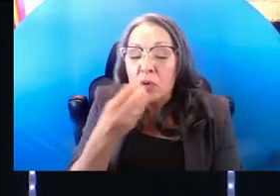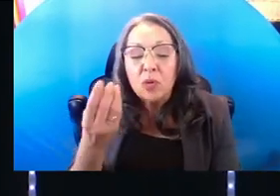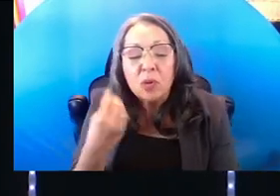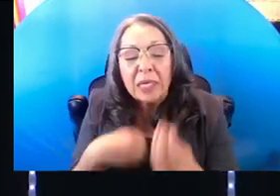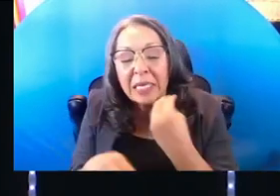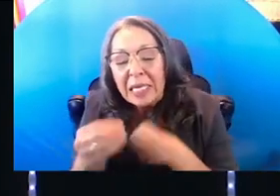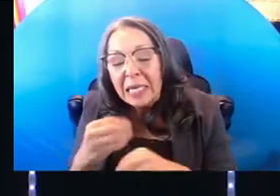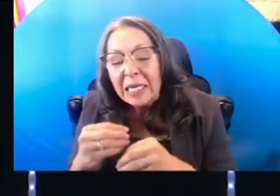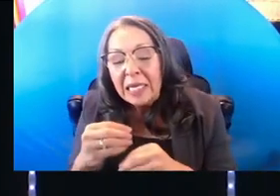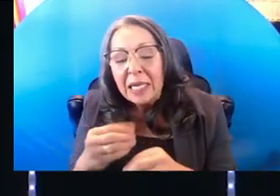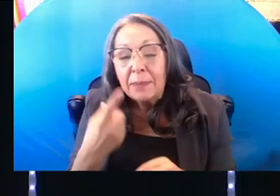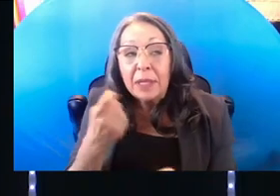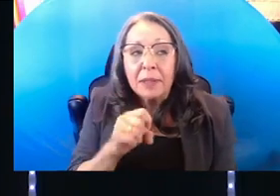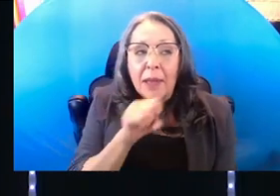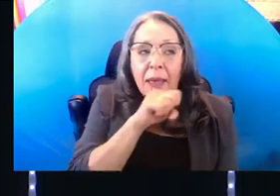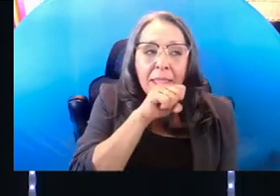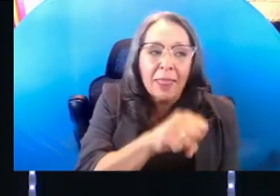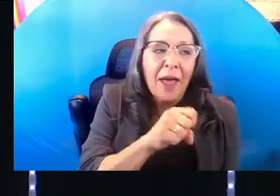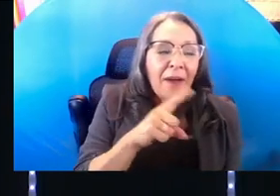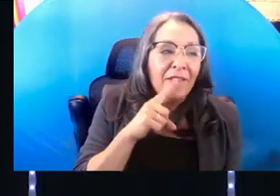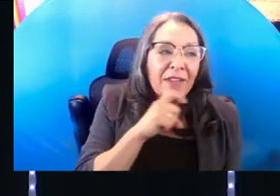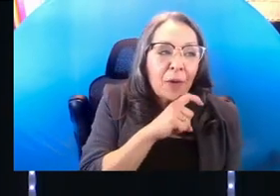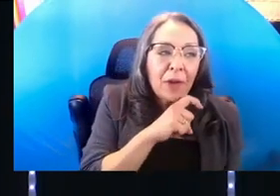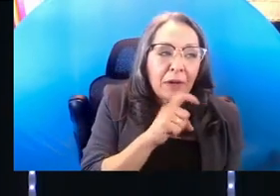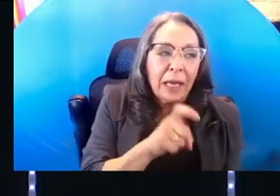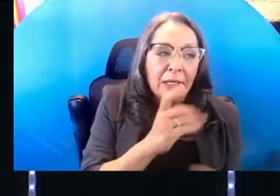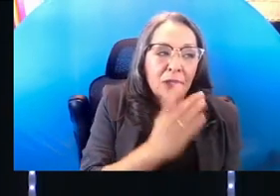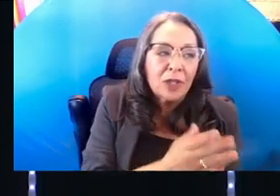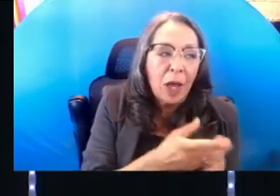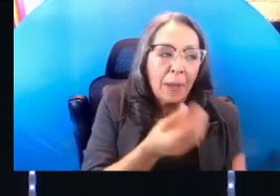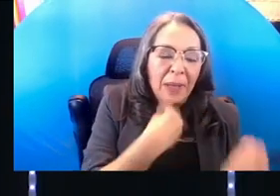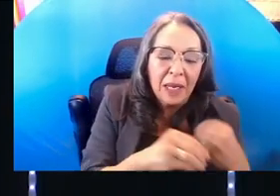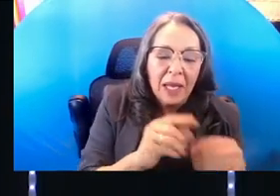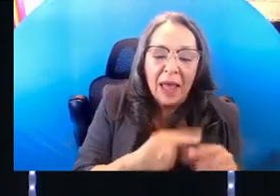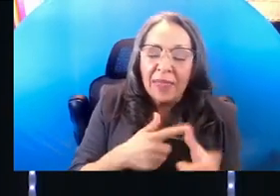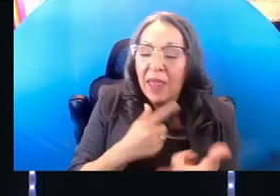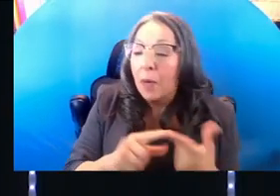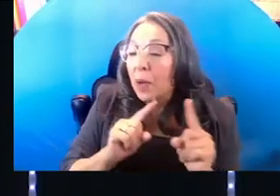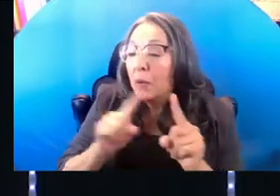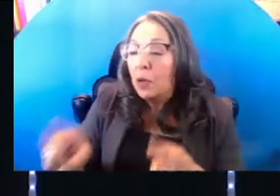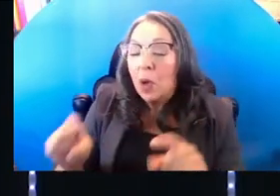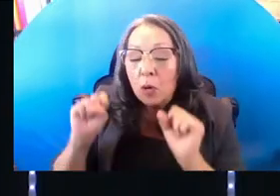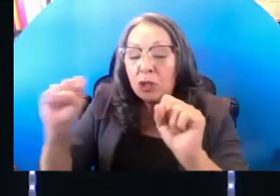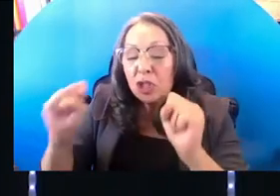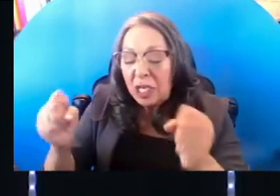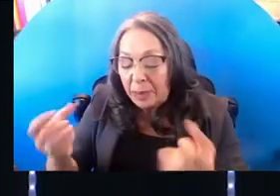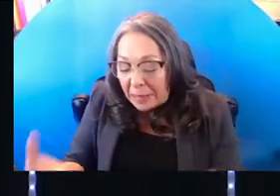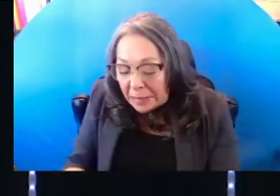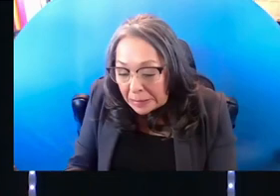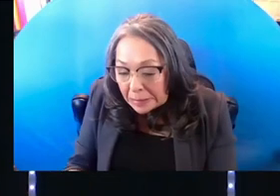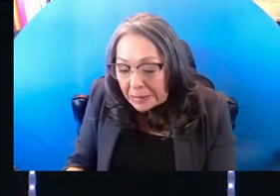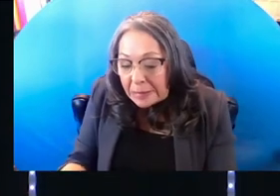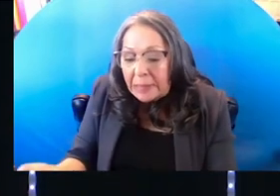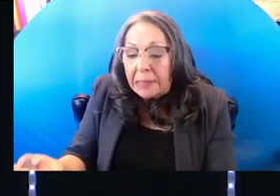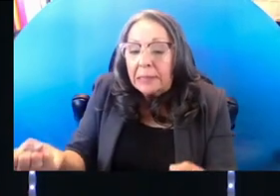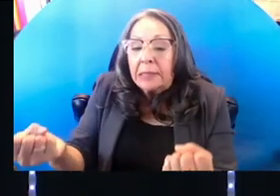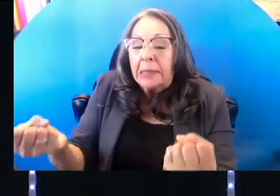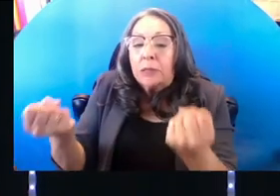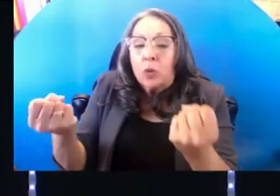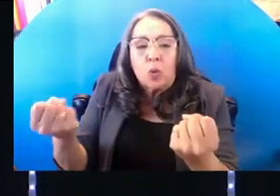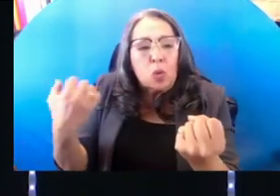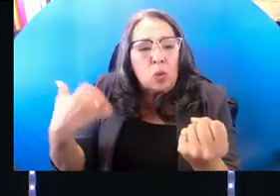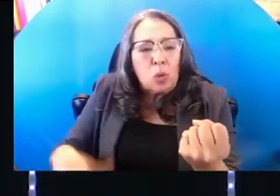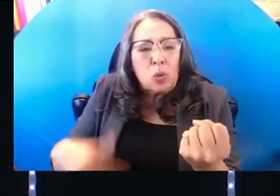that. And then like, we're just lifting things, heavy things. It's like, this is not cool,